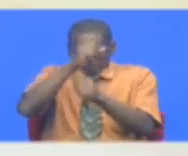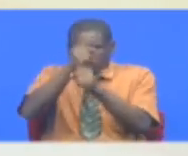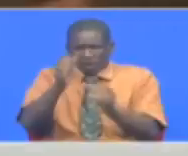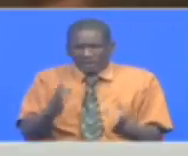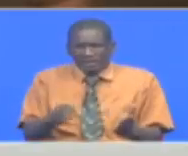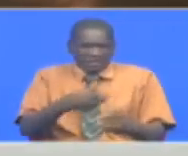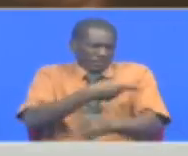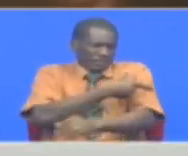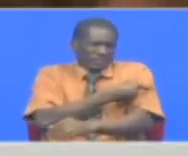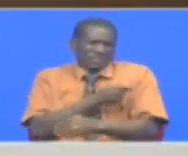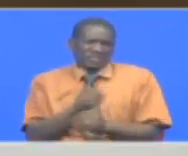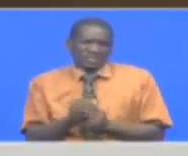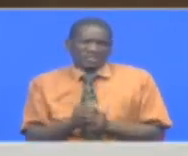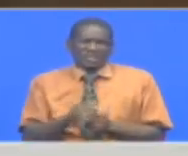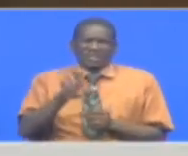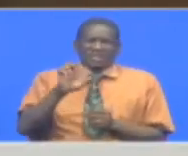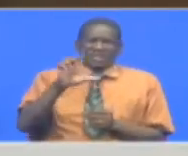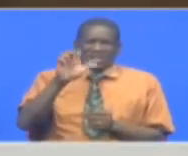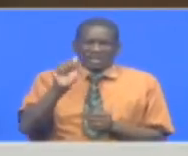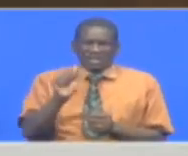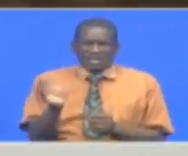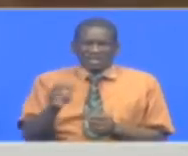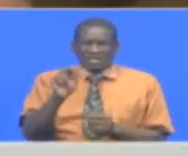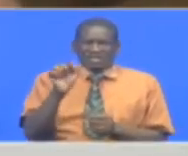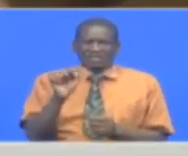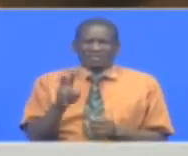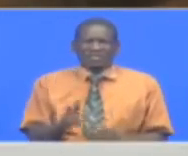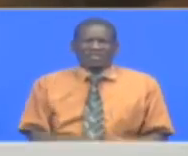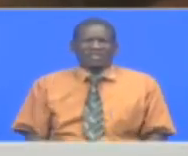vaccinated. Leila Mohammed, NTV.